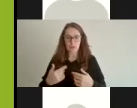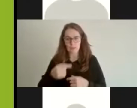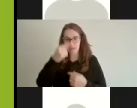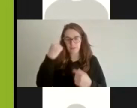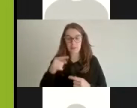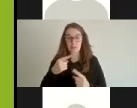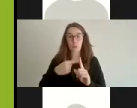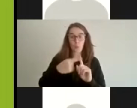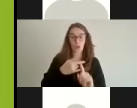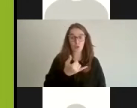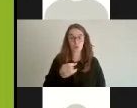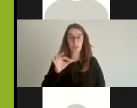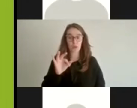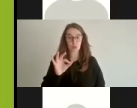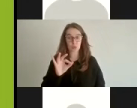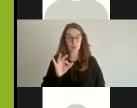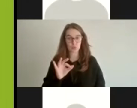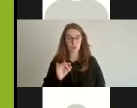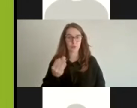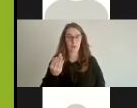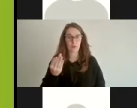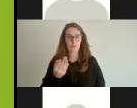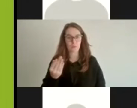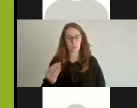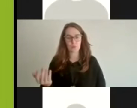we organized first